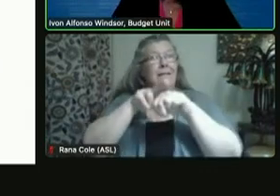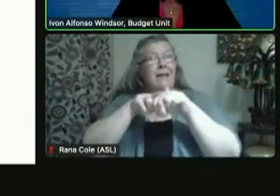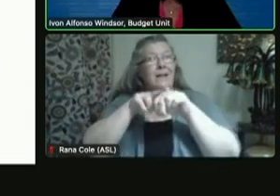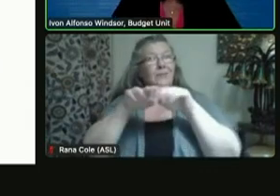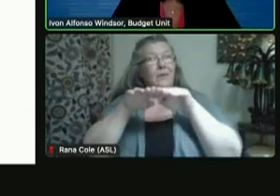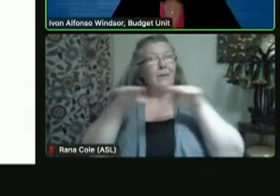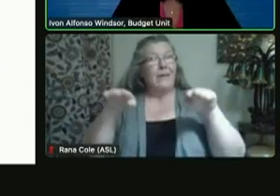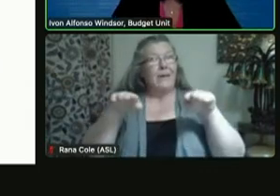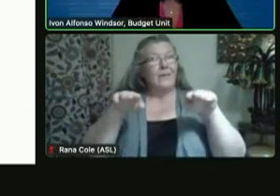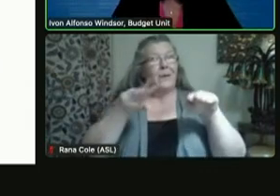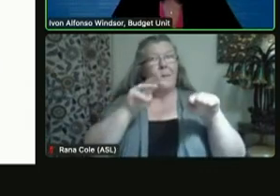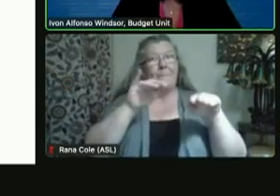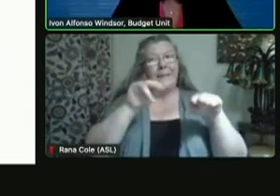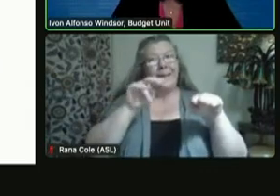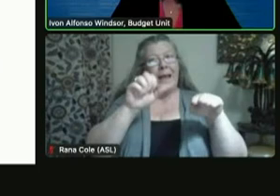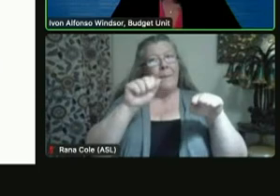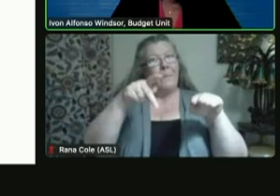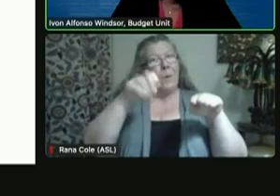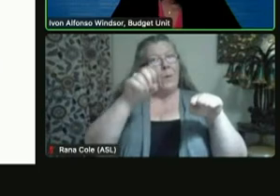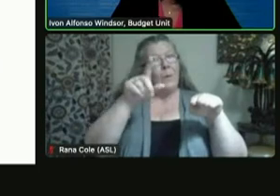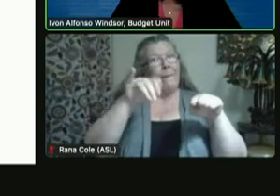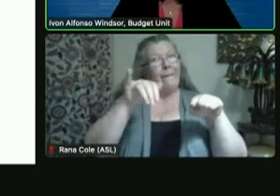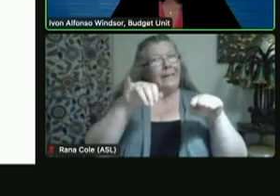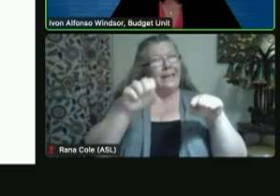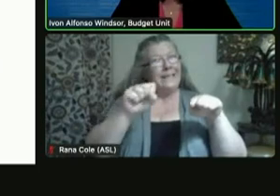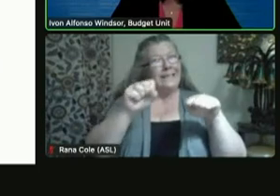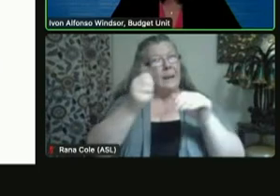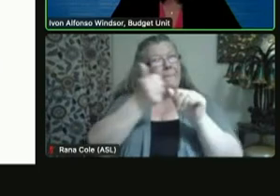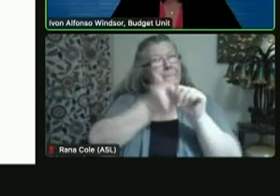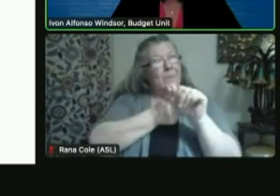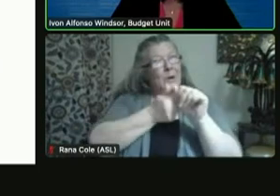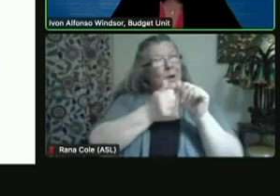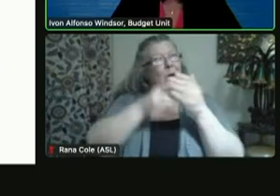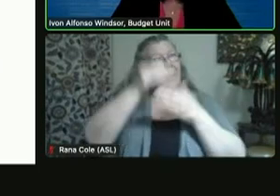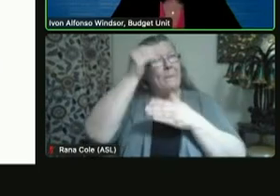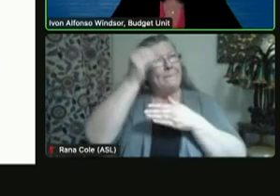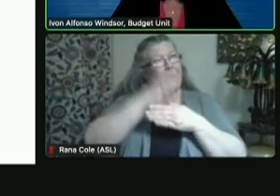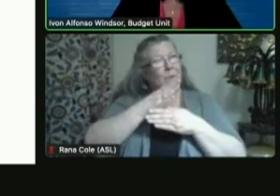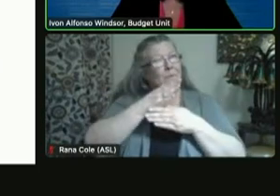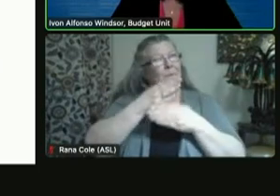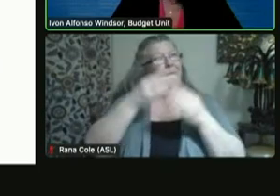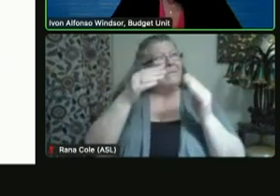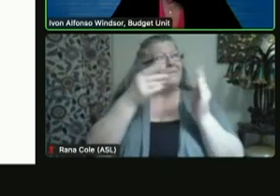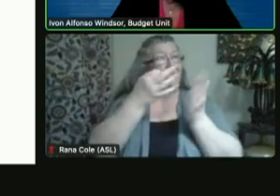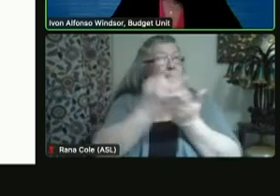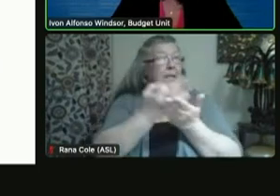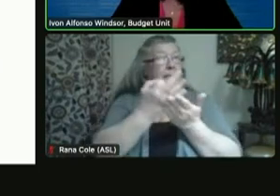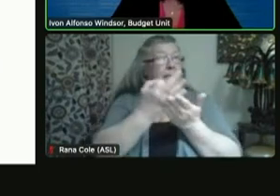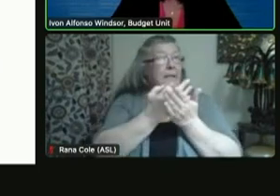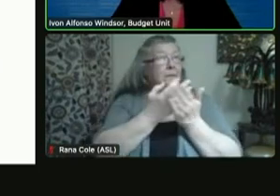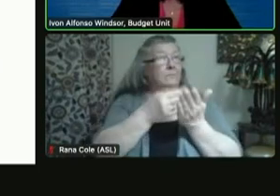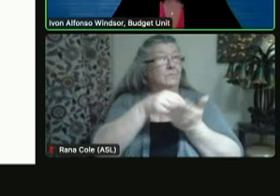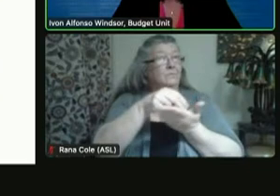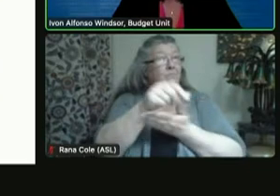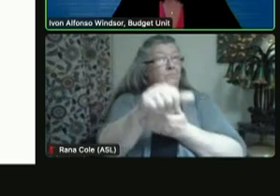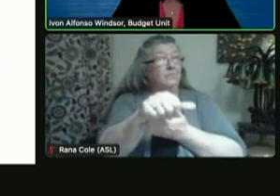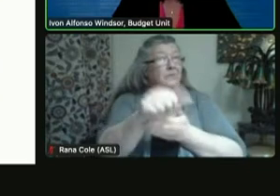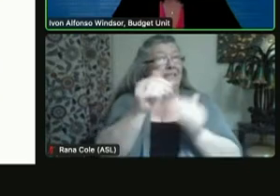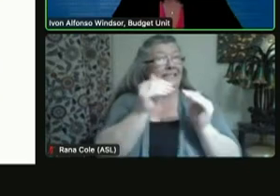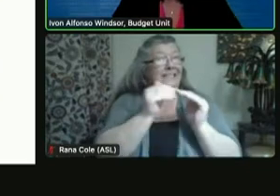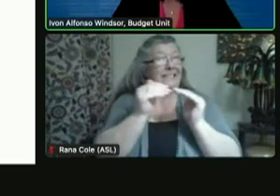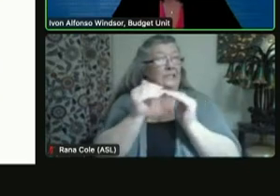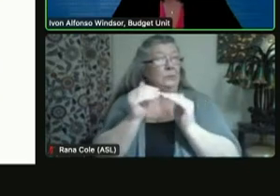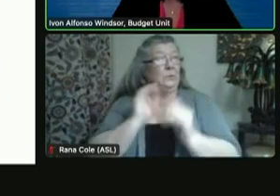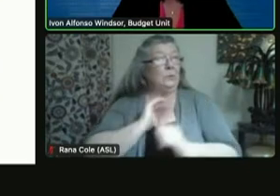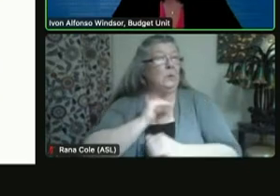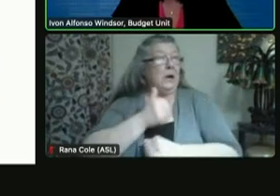public schools, which have a per pupil funding that is very close to MCPS. Yet, as Mr. Hall, our current COO,